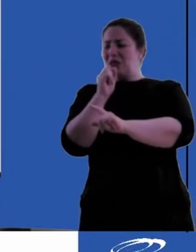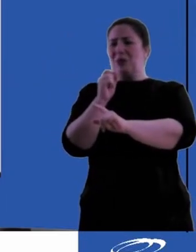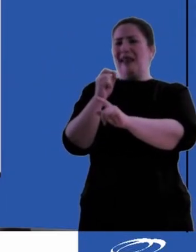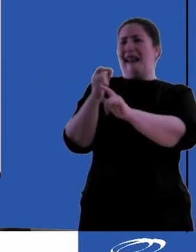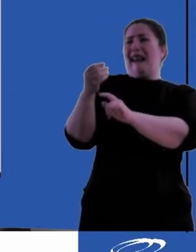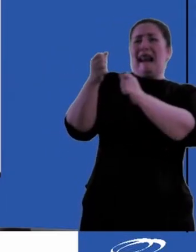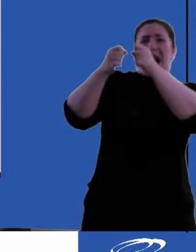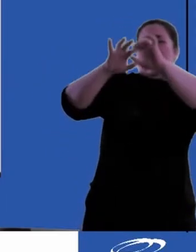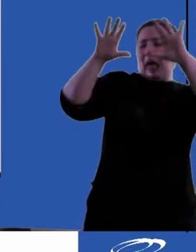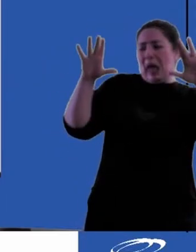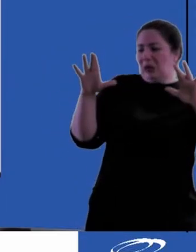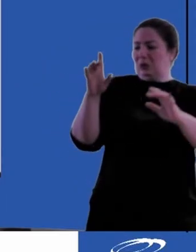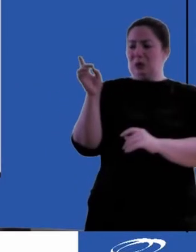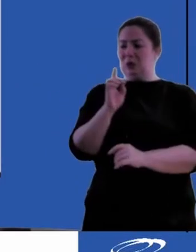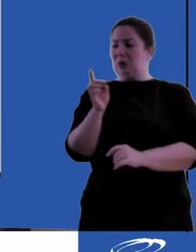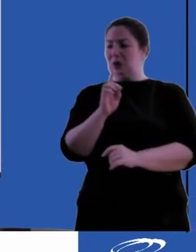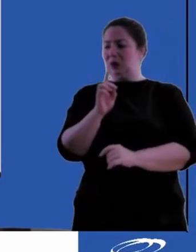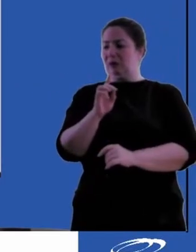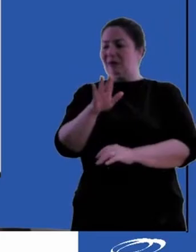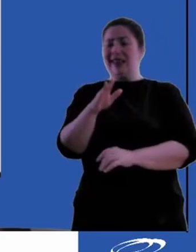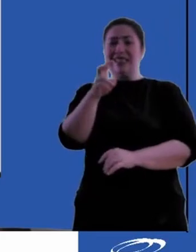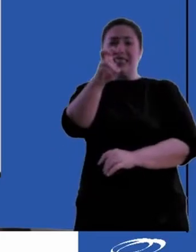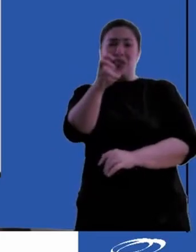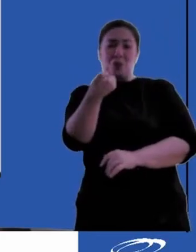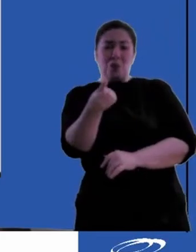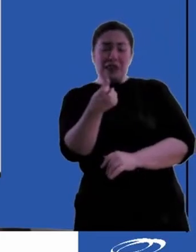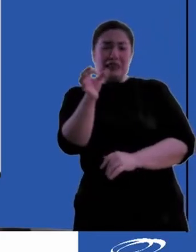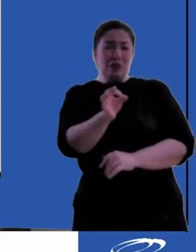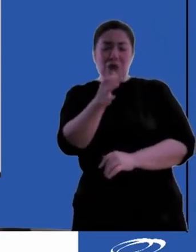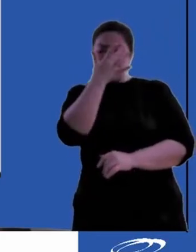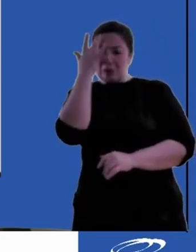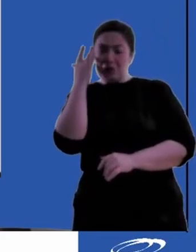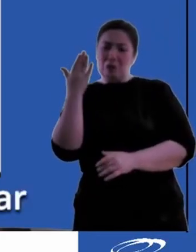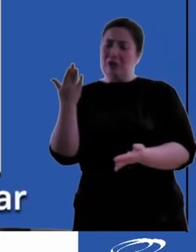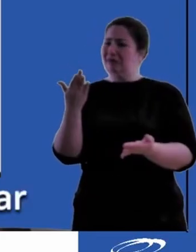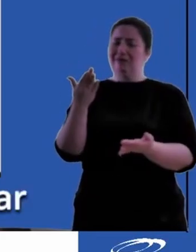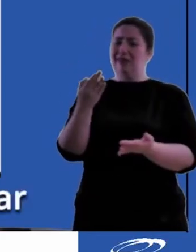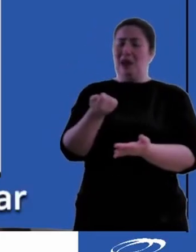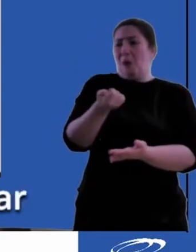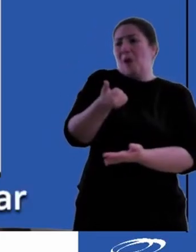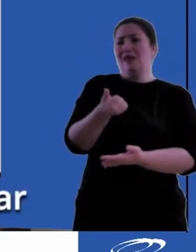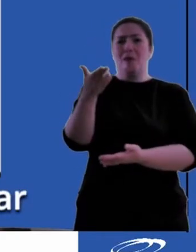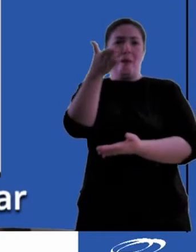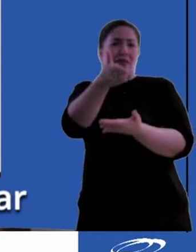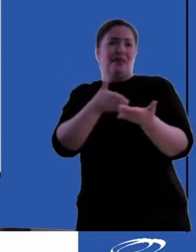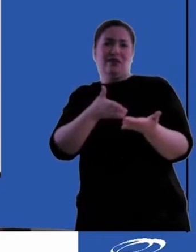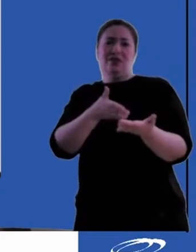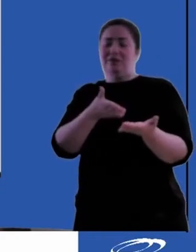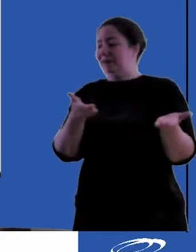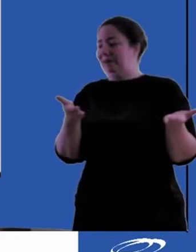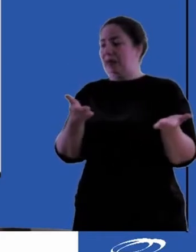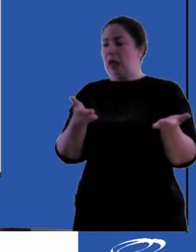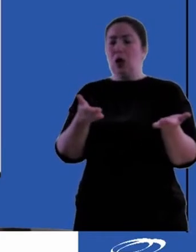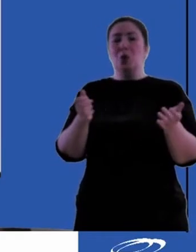was only 56% in this small study. And that's because there are organisms that are causes of periprosthetic joint infection